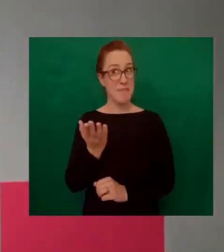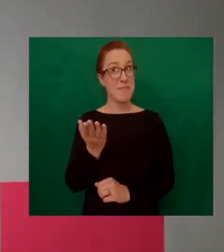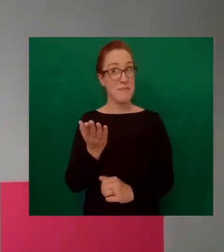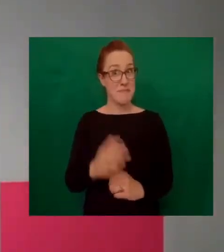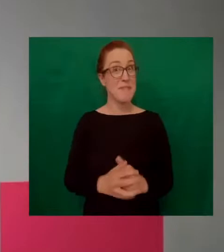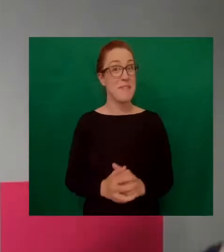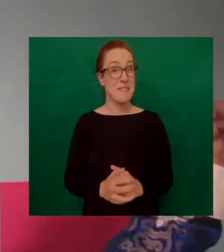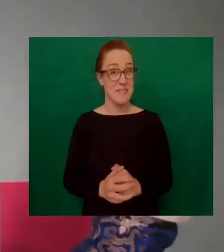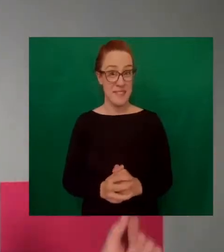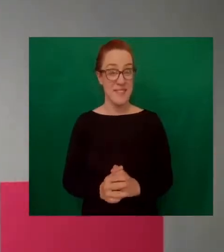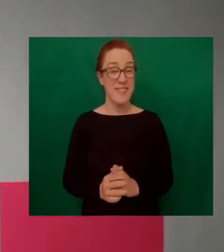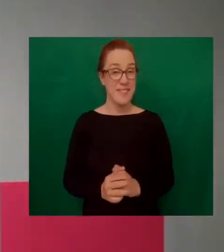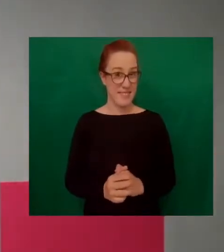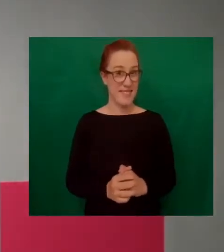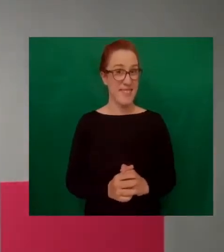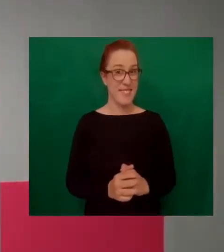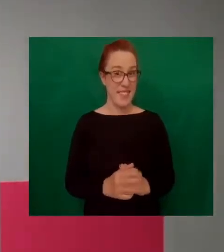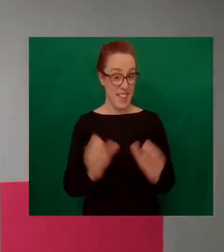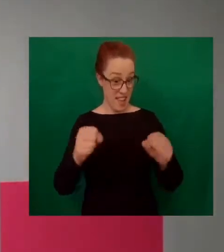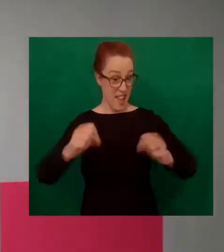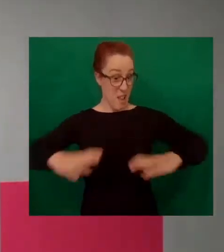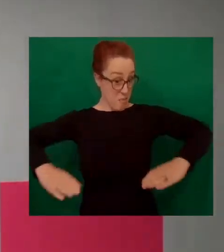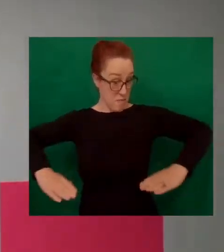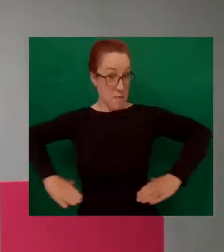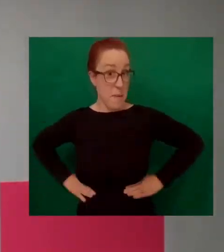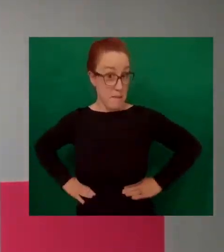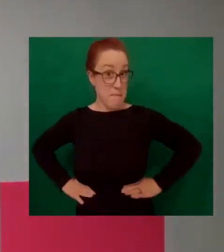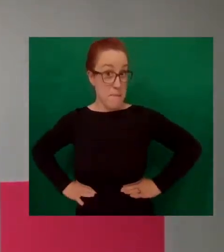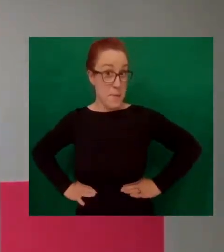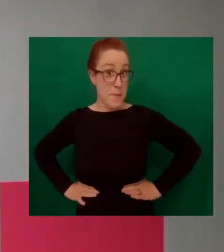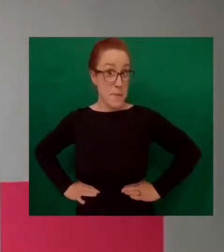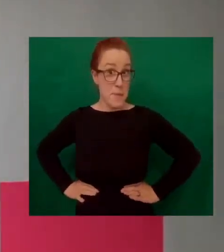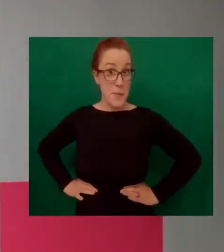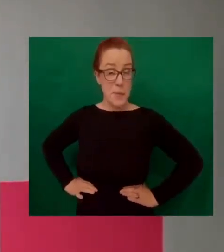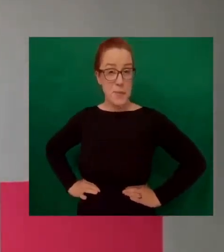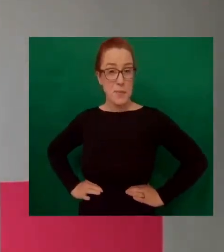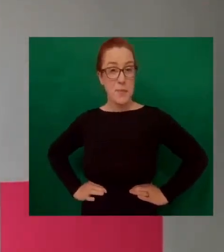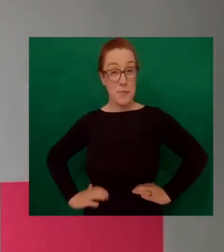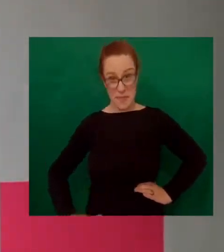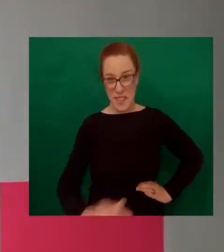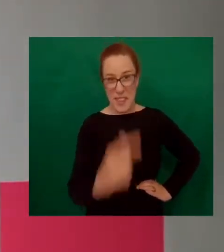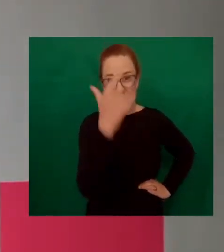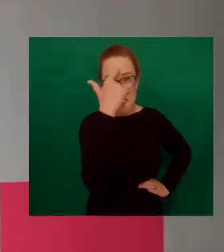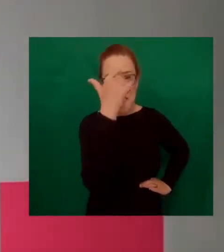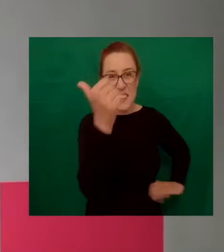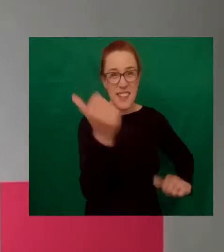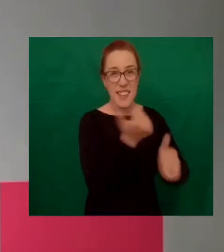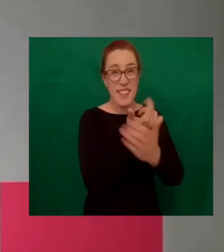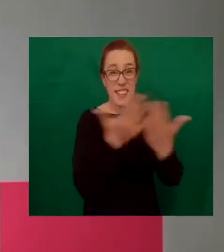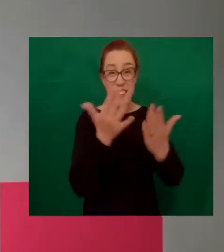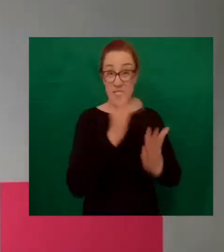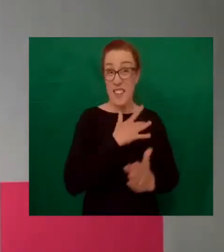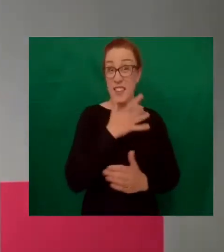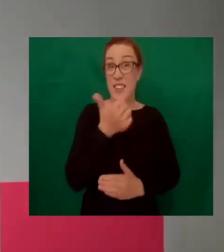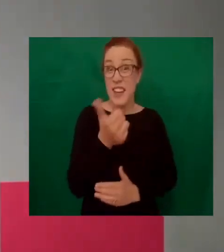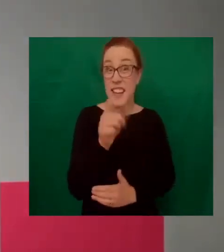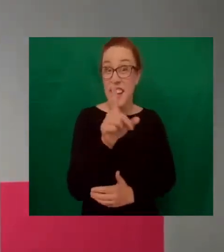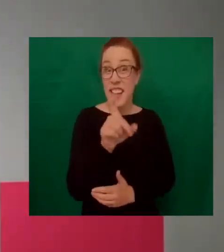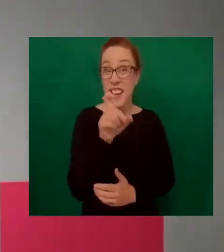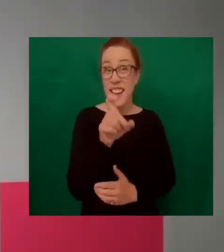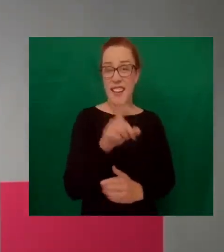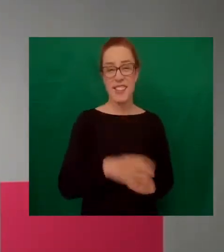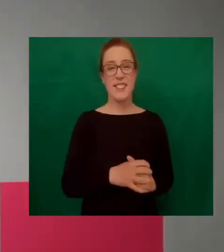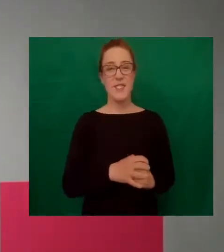from side to side. Put your hands on your hips if it feels better. All up to you. How's that feel? A little